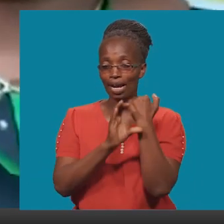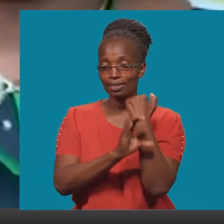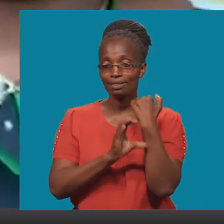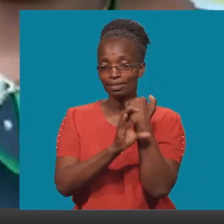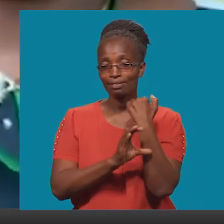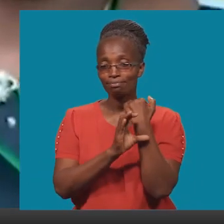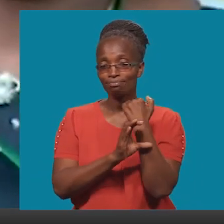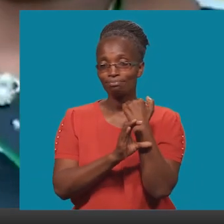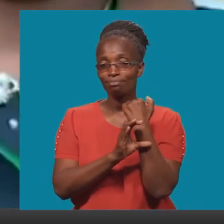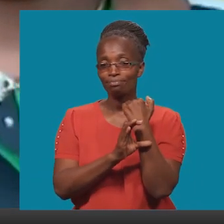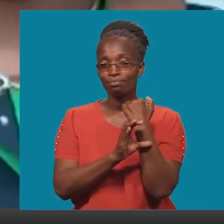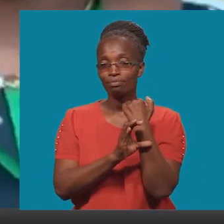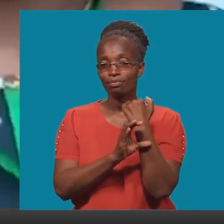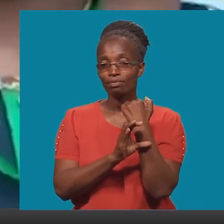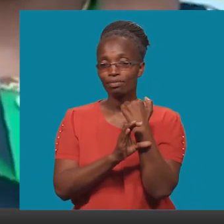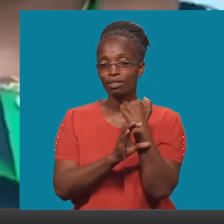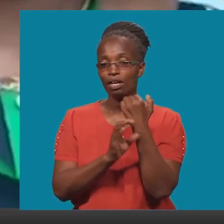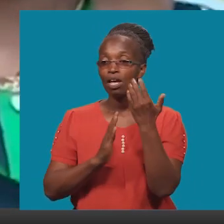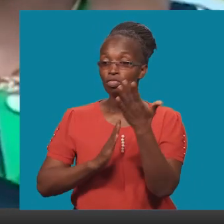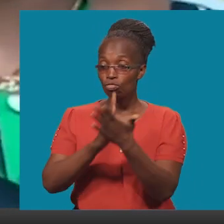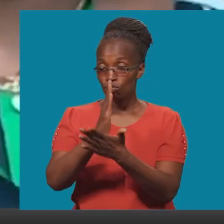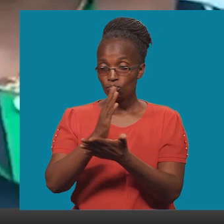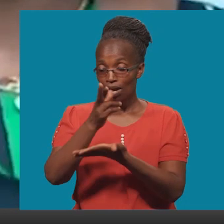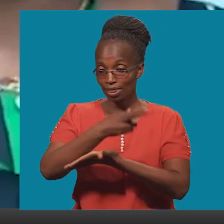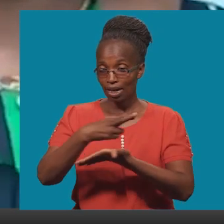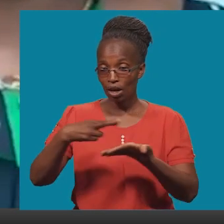transform our country. And for the record,